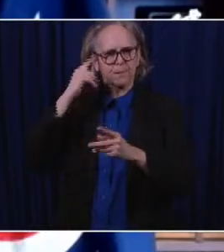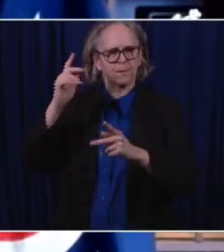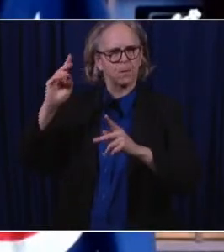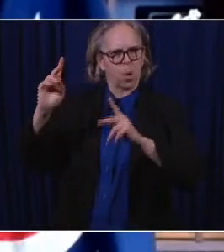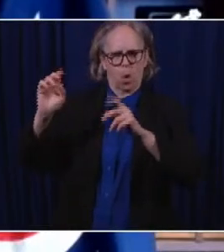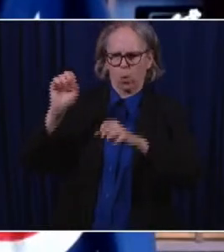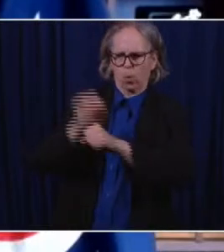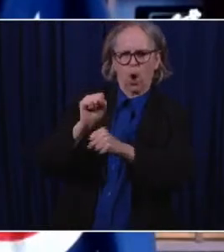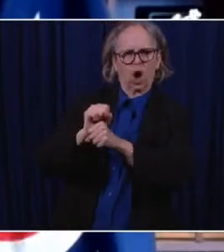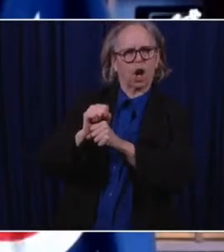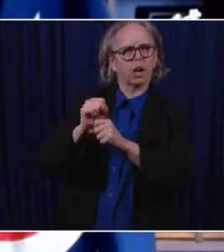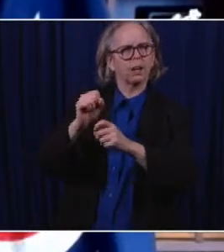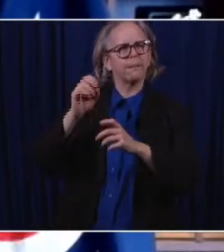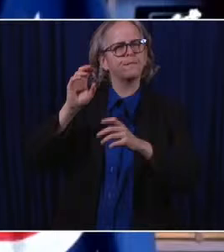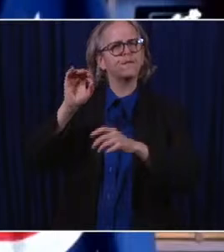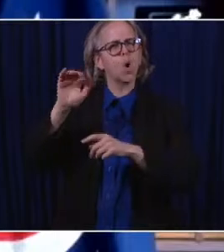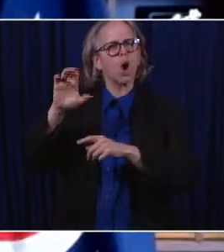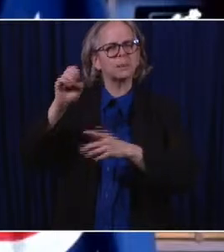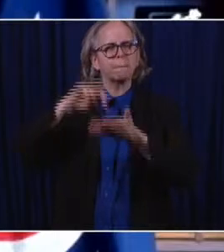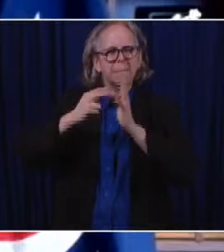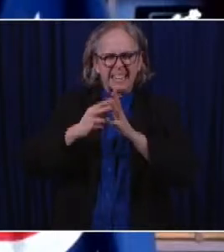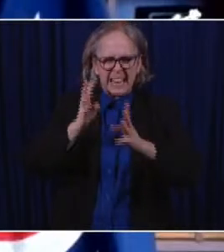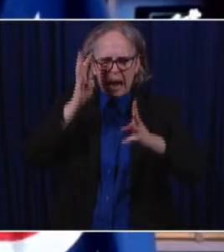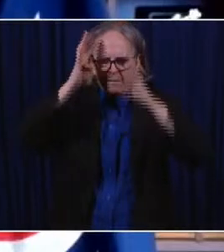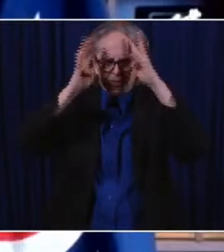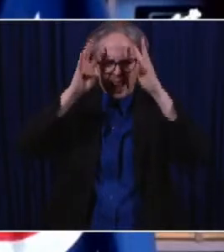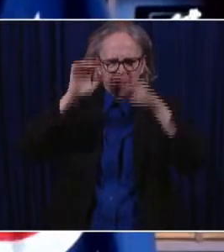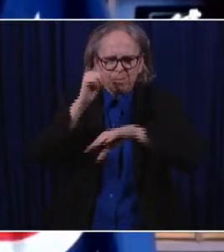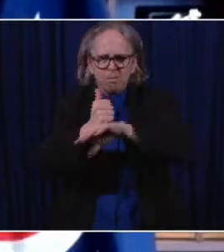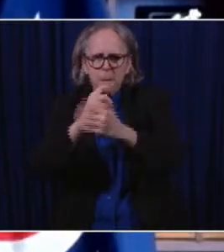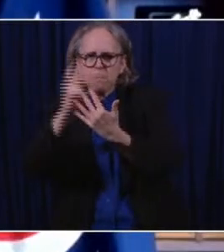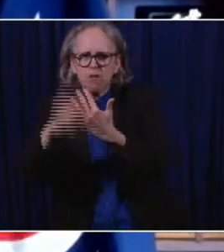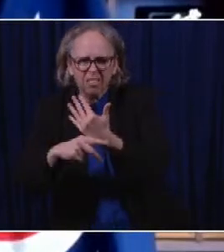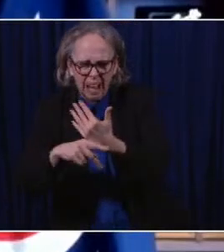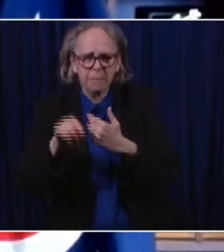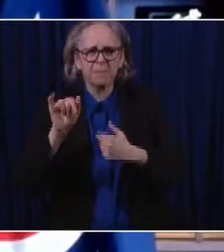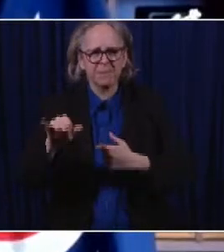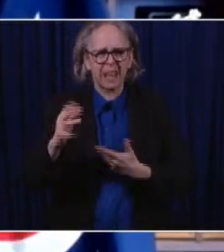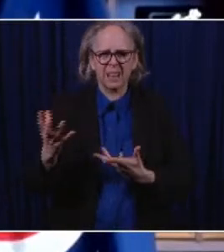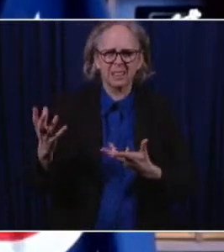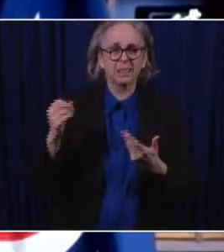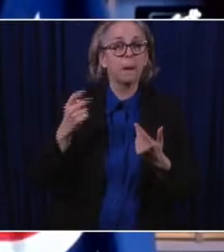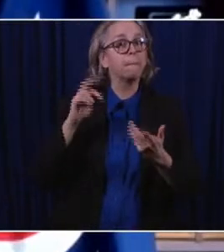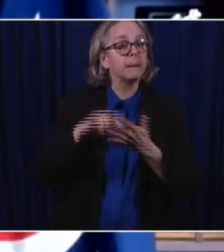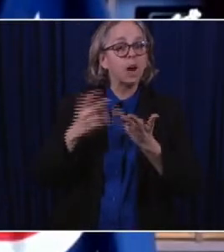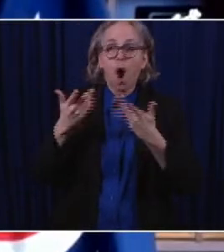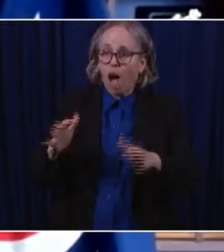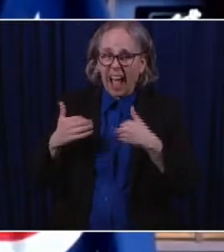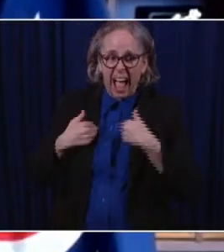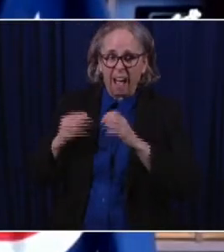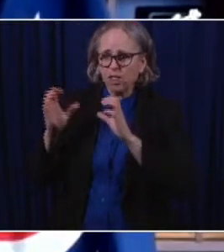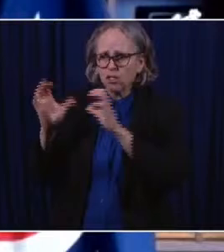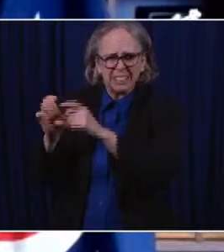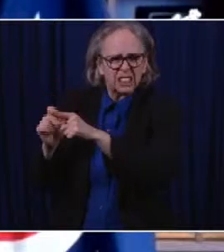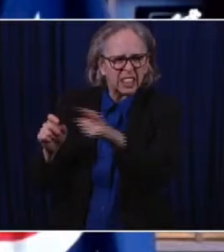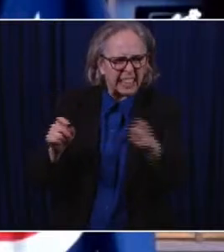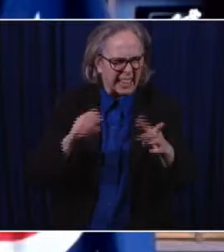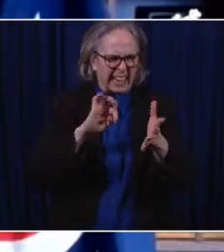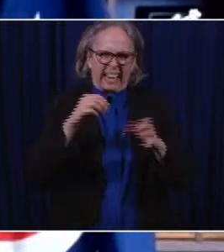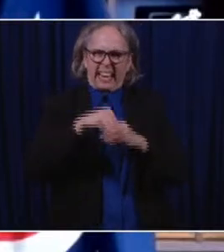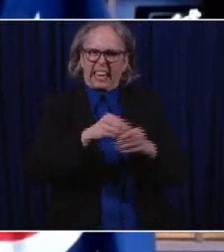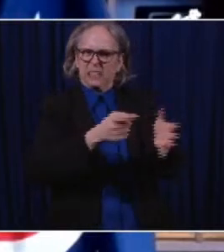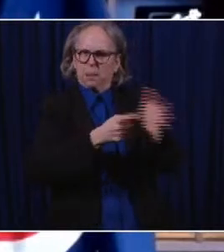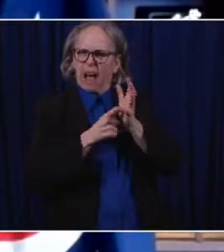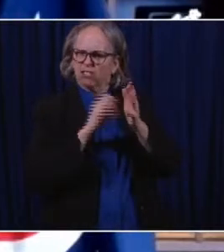incentive payments to schools for each in-demand credential earned by a student. We're going to create